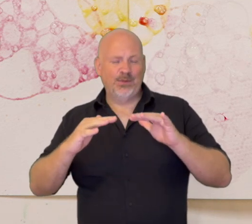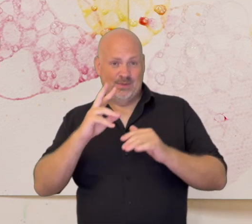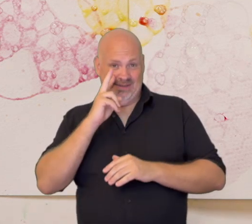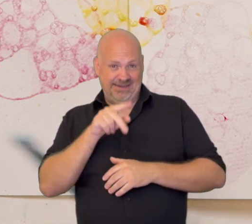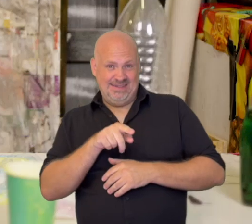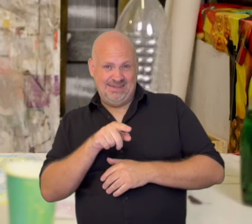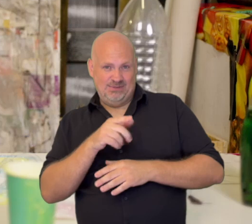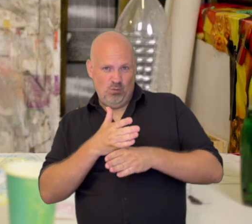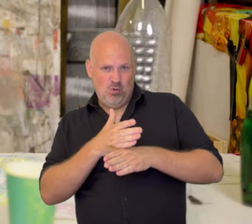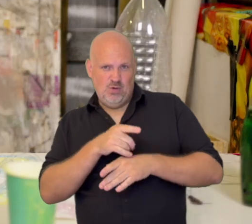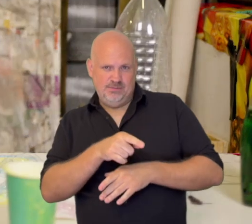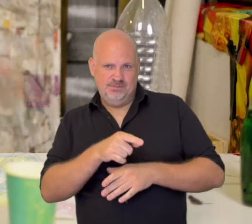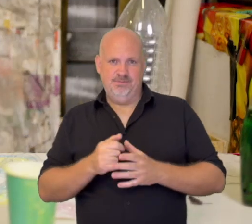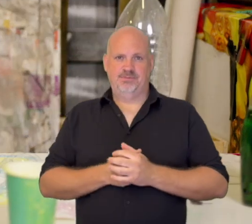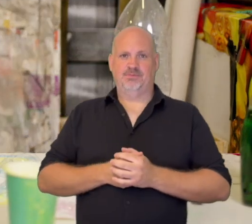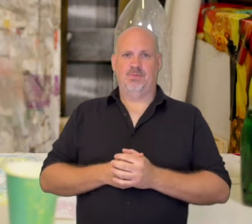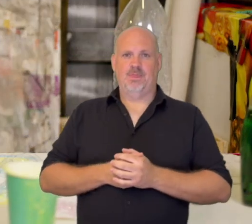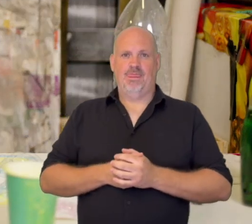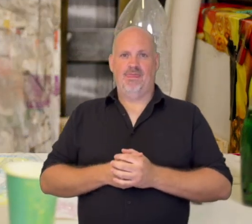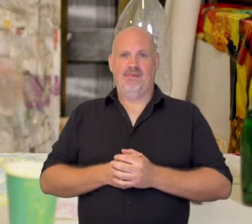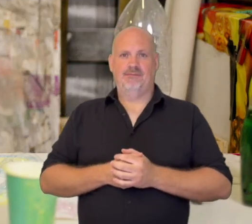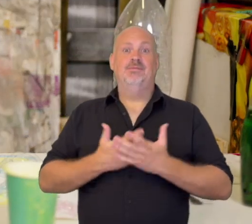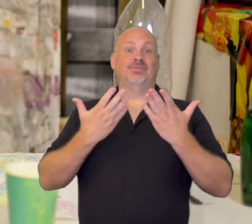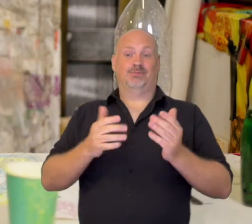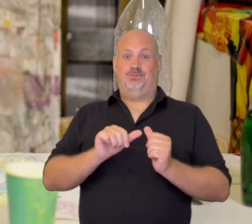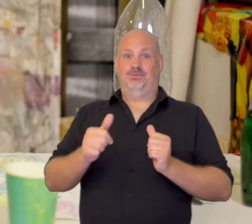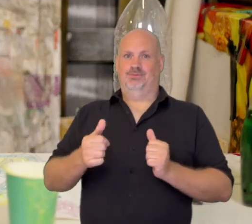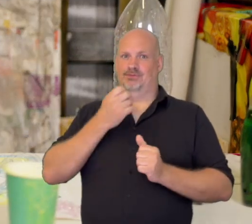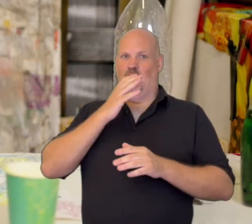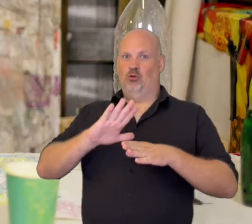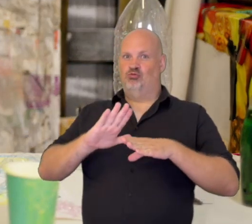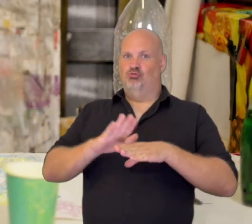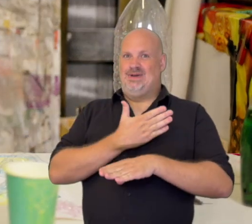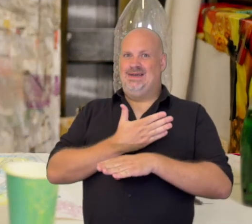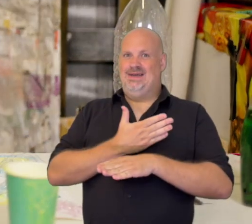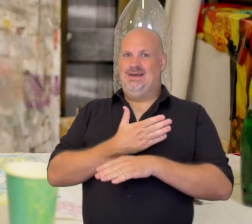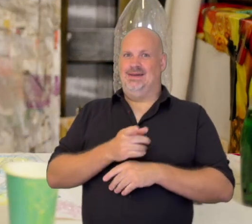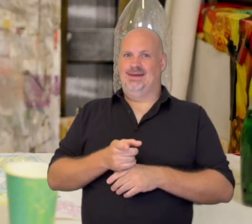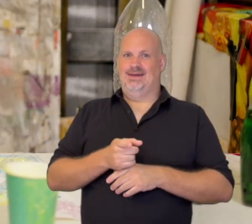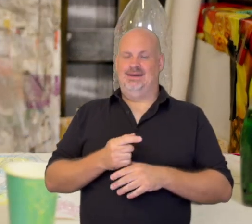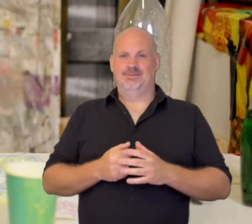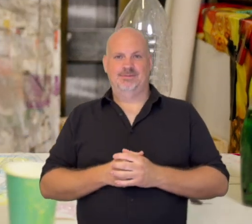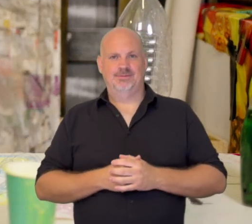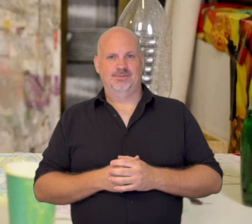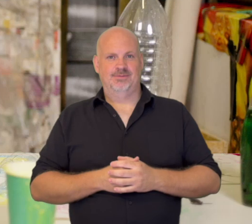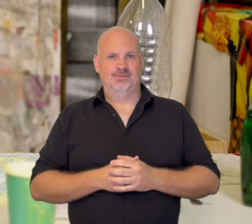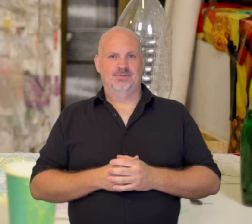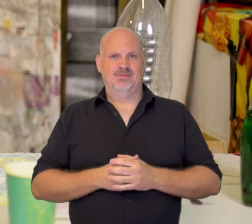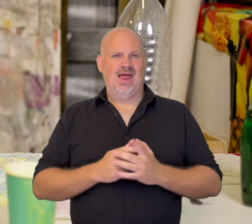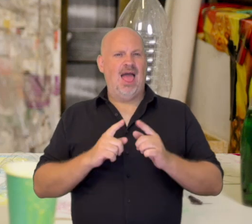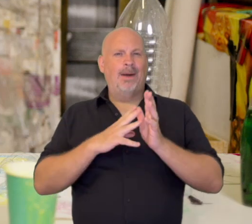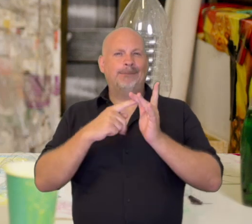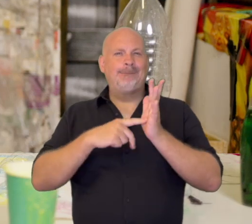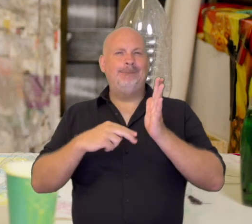work. And then we're going to go with this lovely green. It's a bit